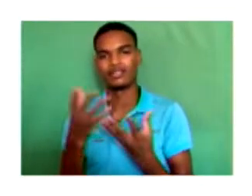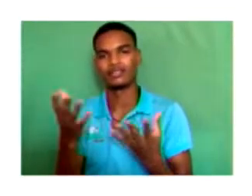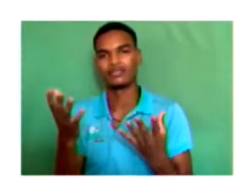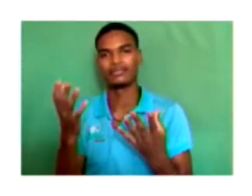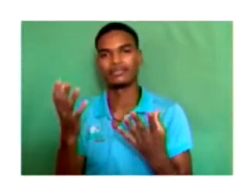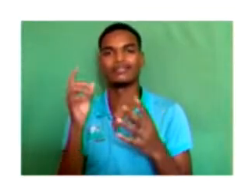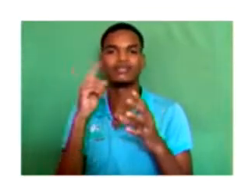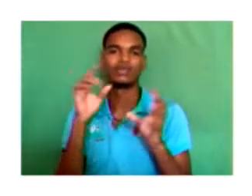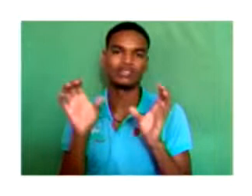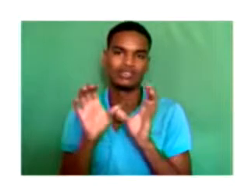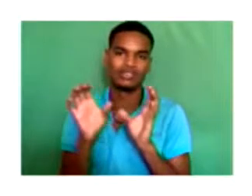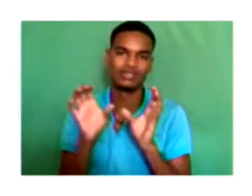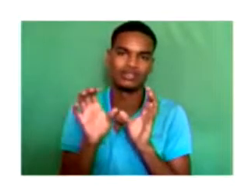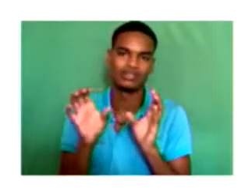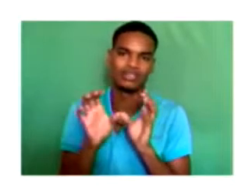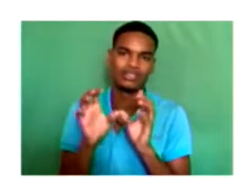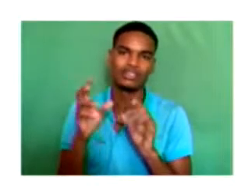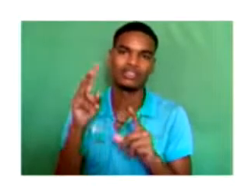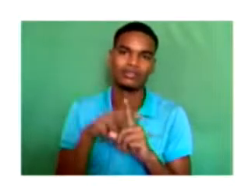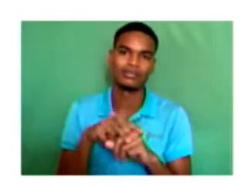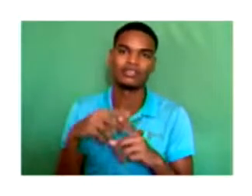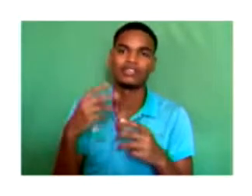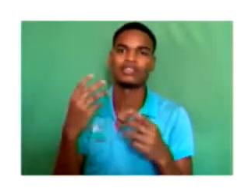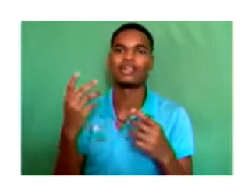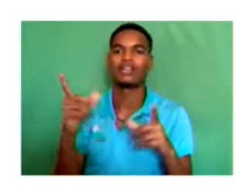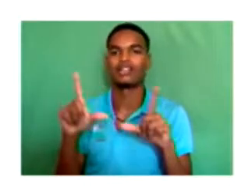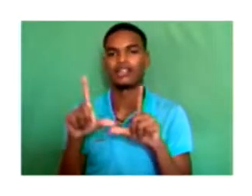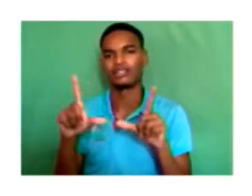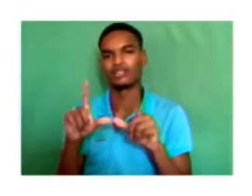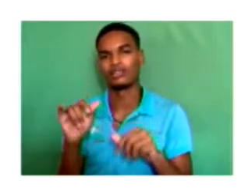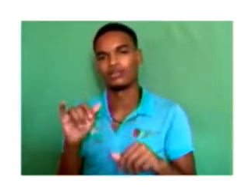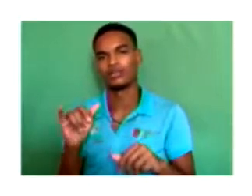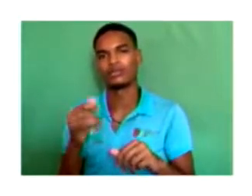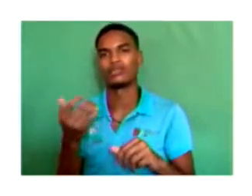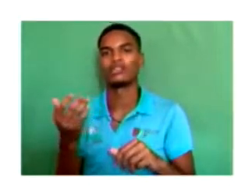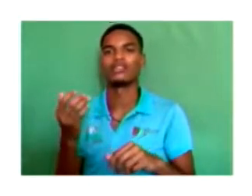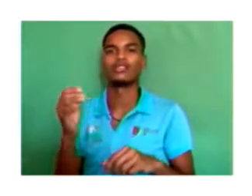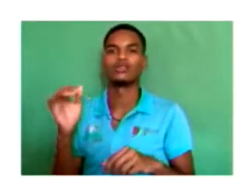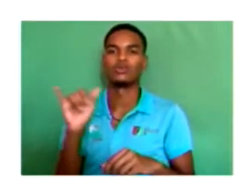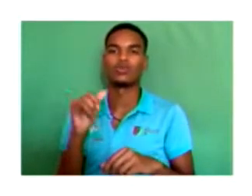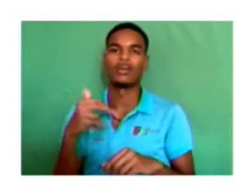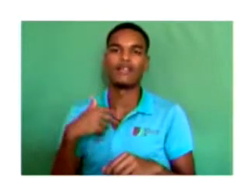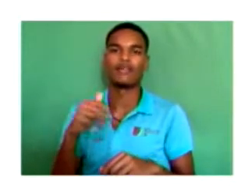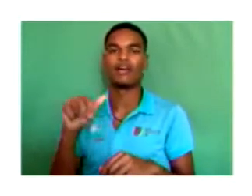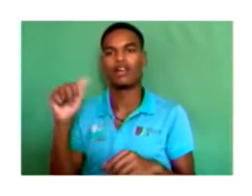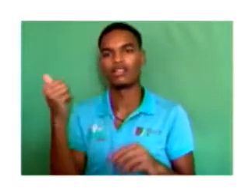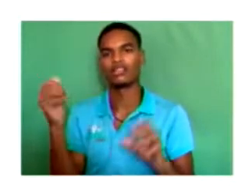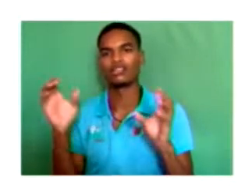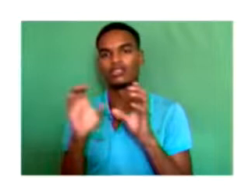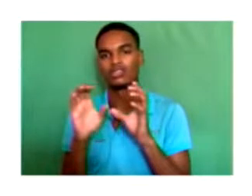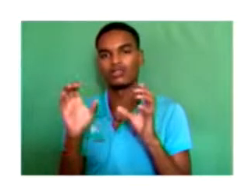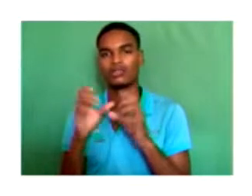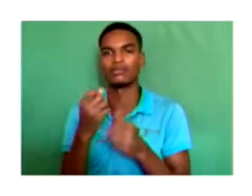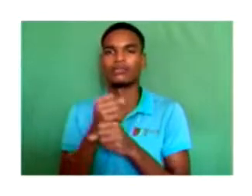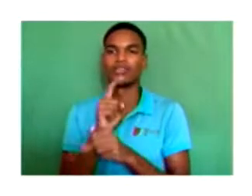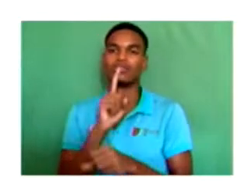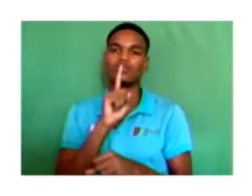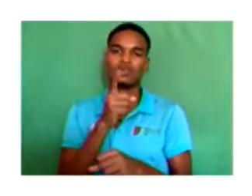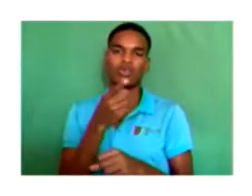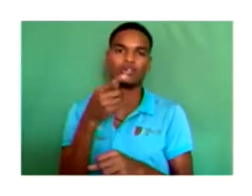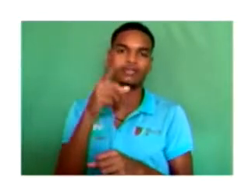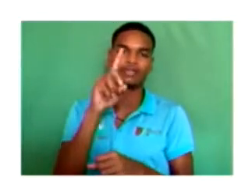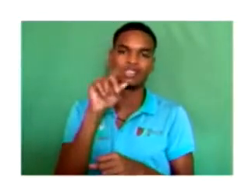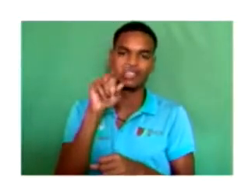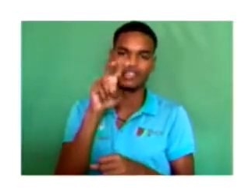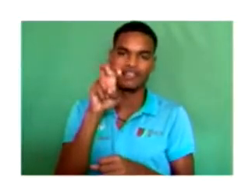licensing for the broadcasters in the US. And there's another certification program around making sure devices support that properly. And it's